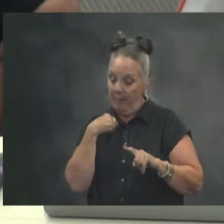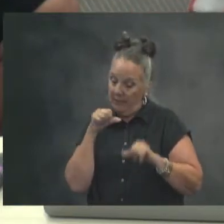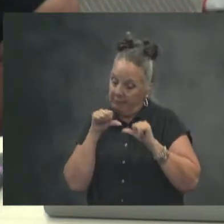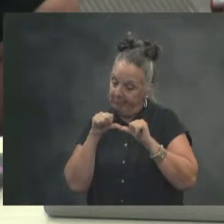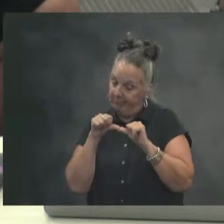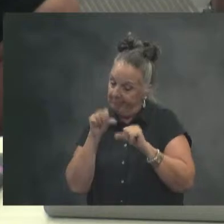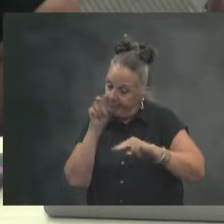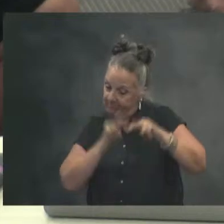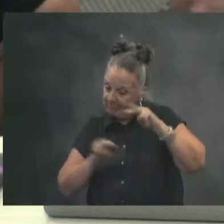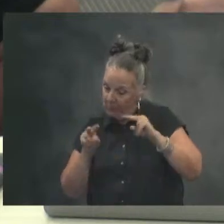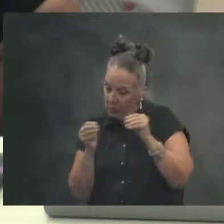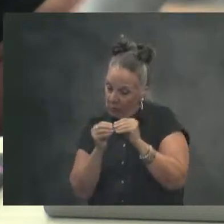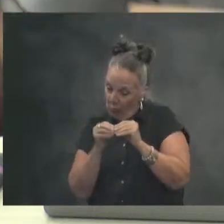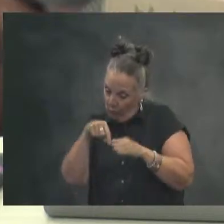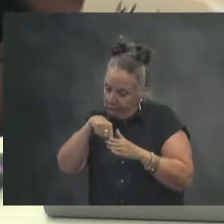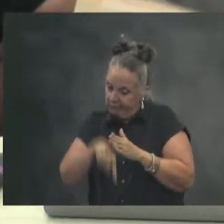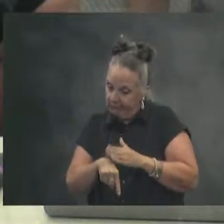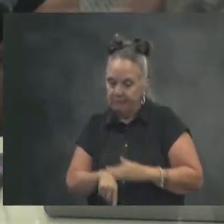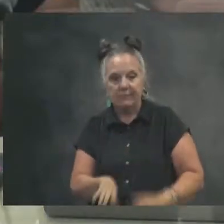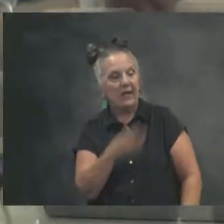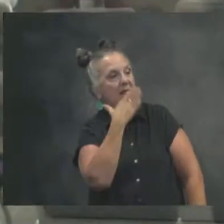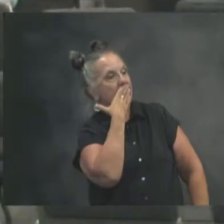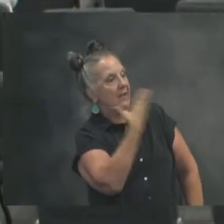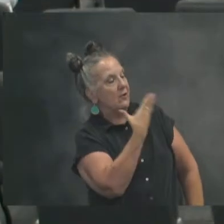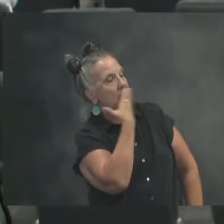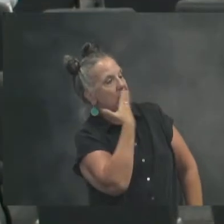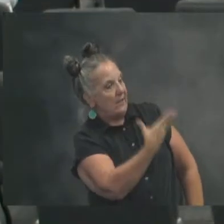at it. Thank you. Thank you, Mr. Stout. Alrighty.